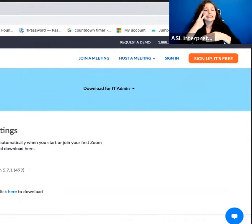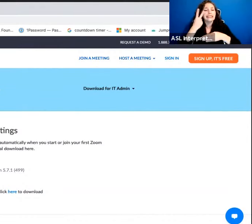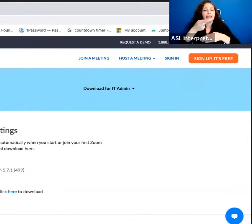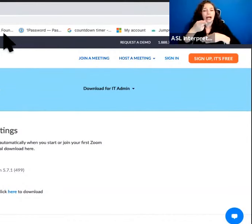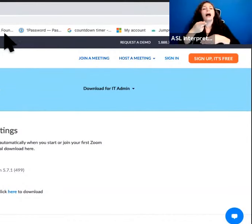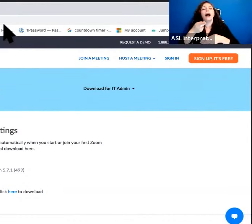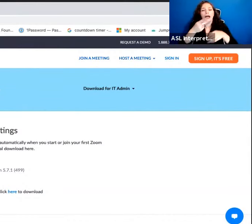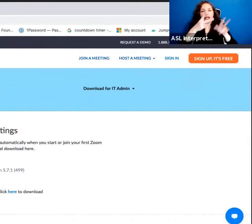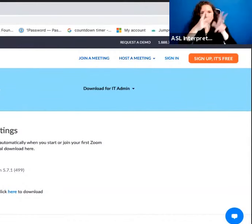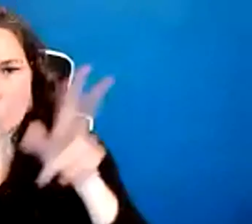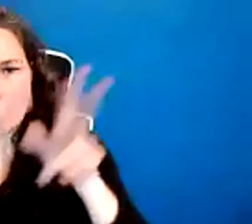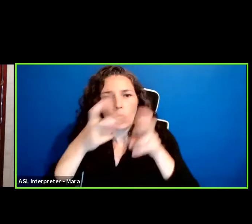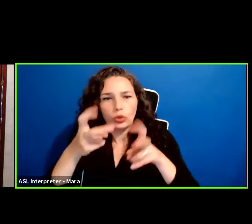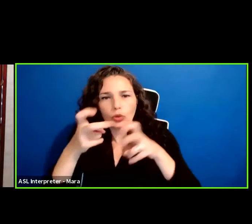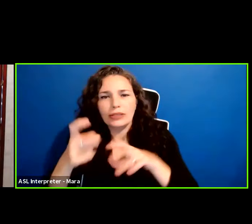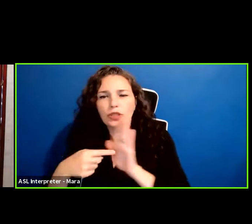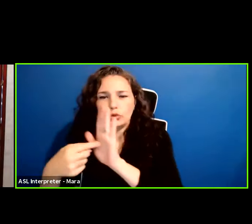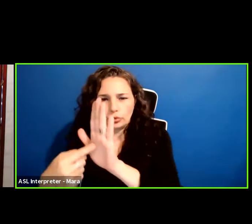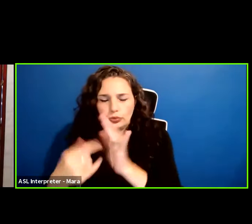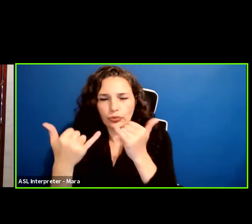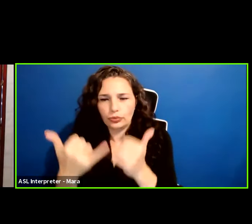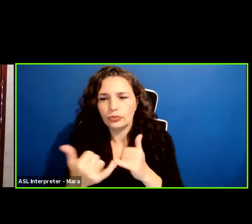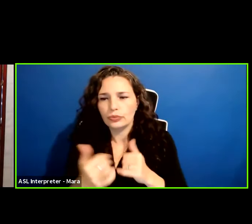fact, I'll do that right now,